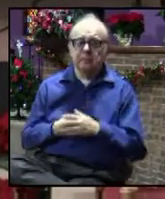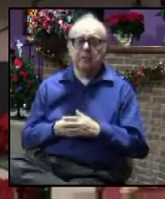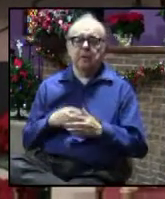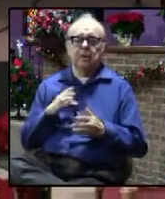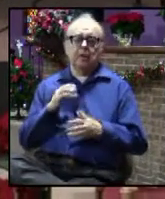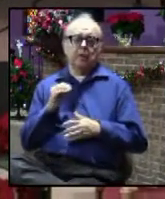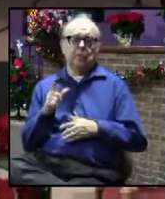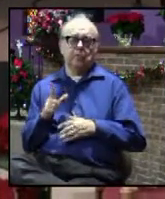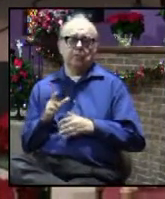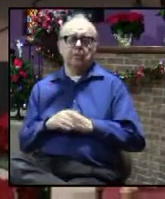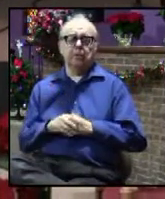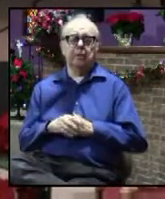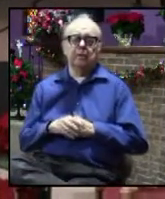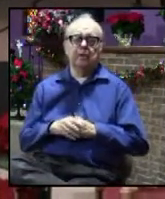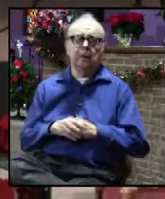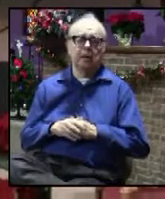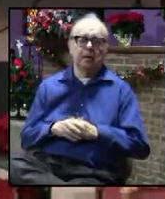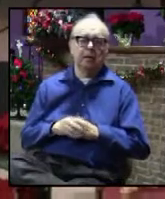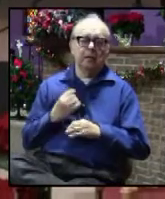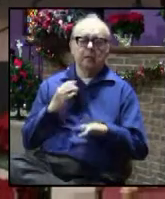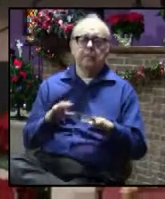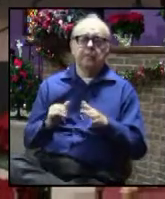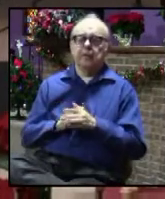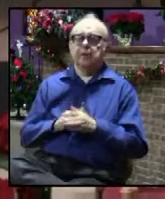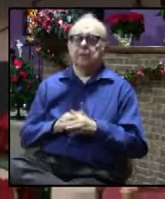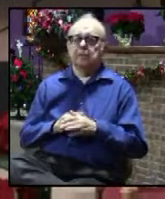cool. We'll do that.